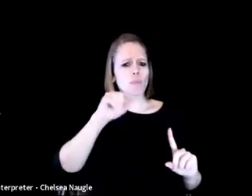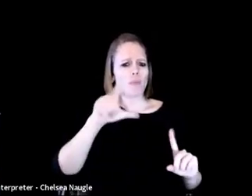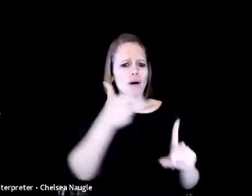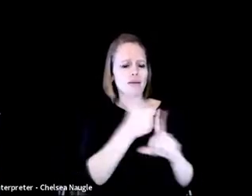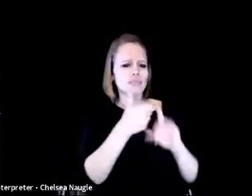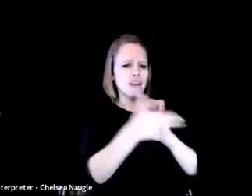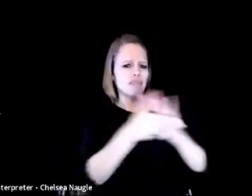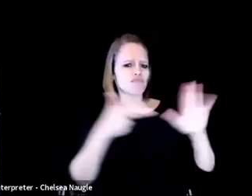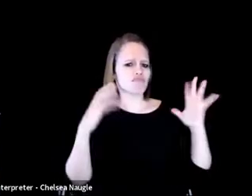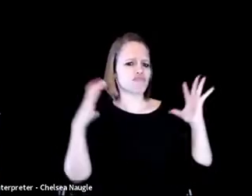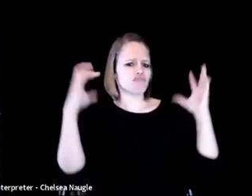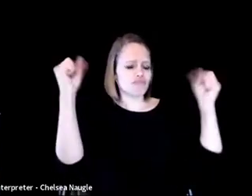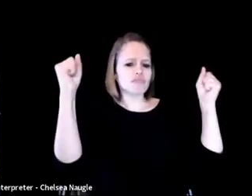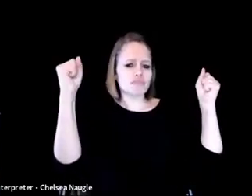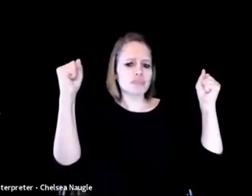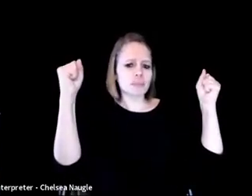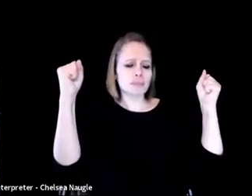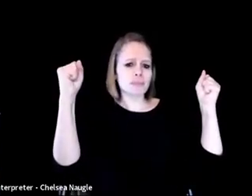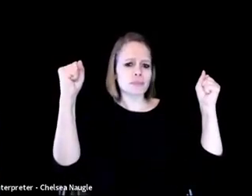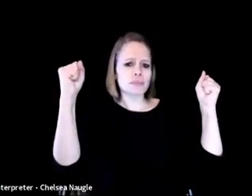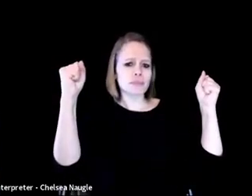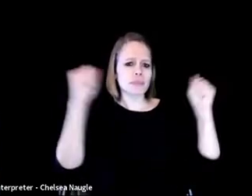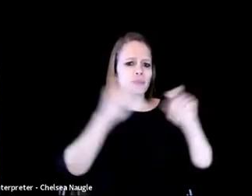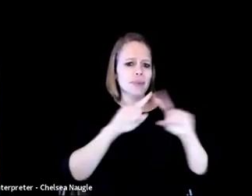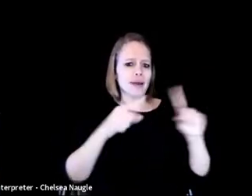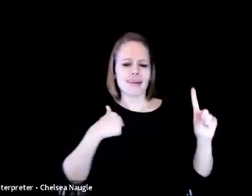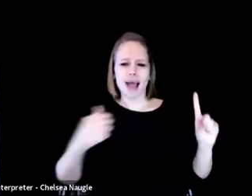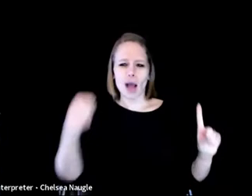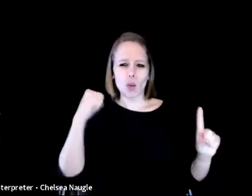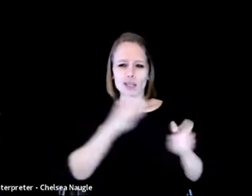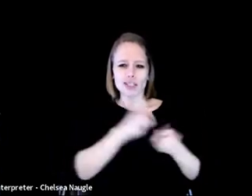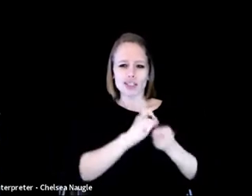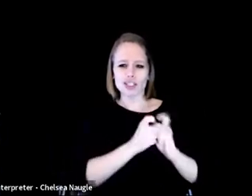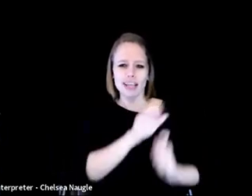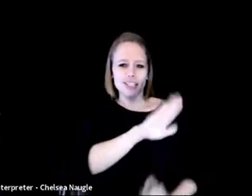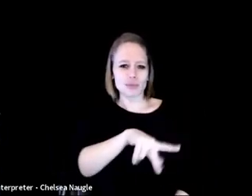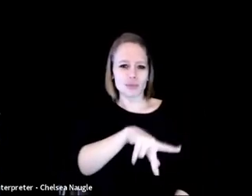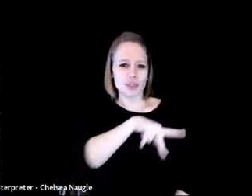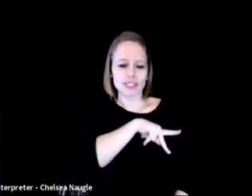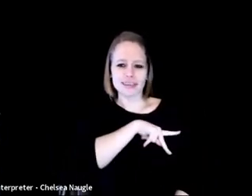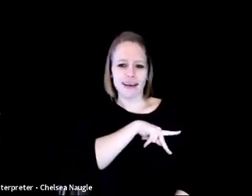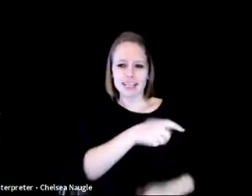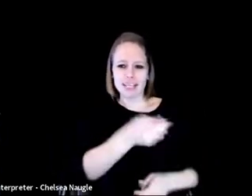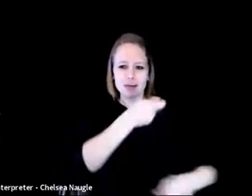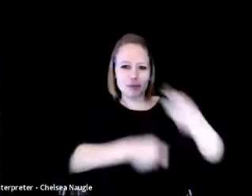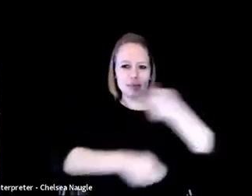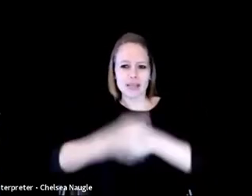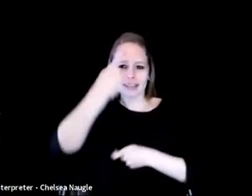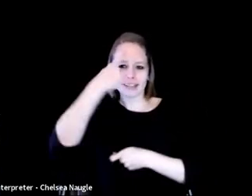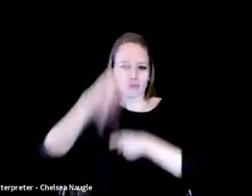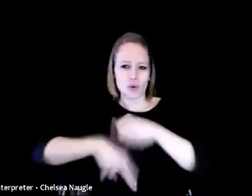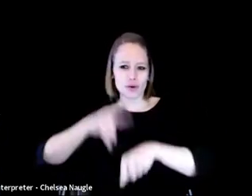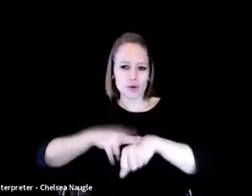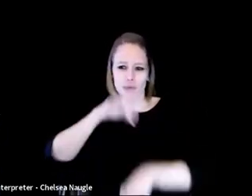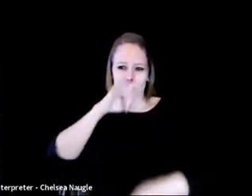Char syndrome, I wouldn't trade his personality for a normal kid.